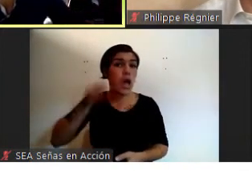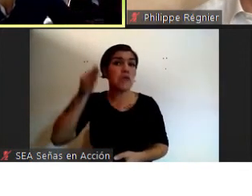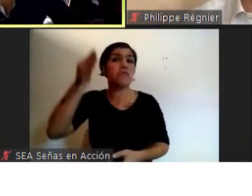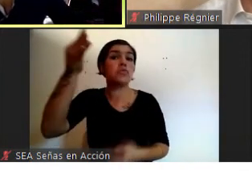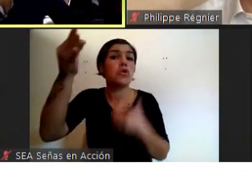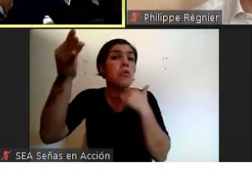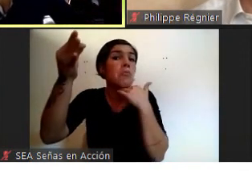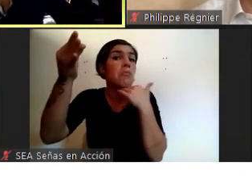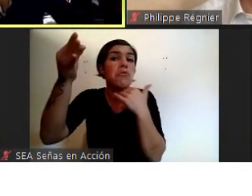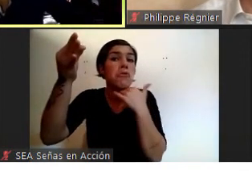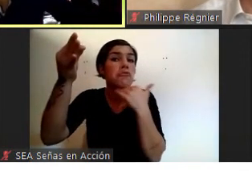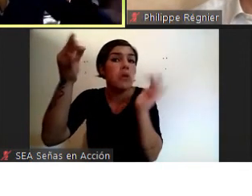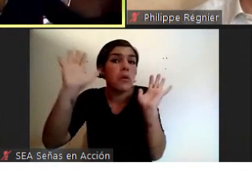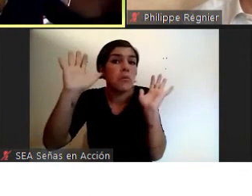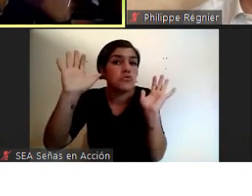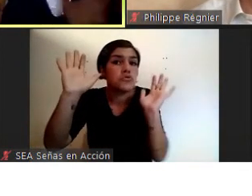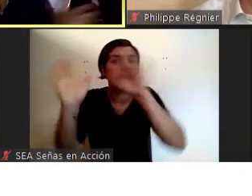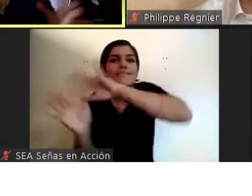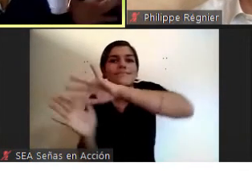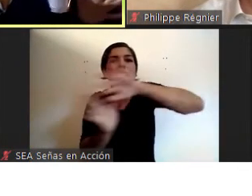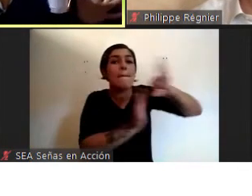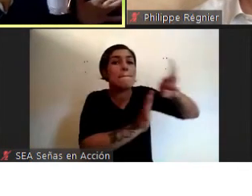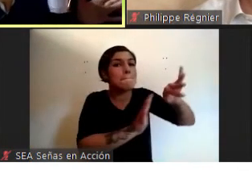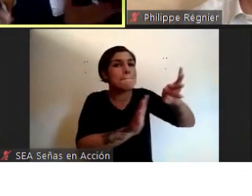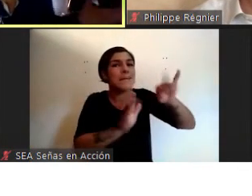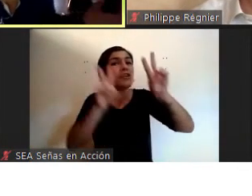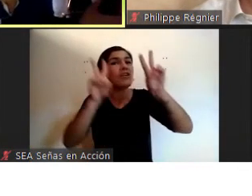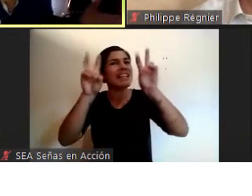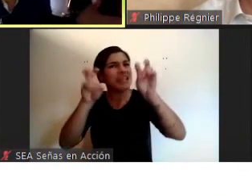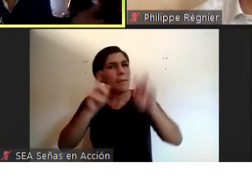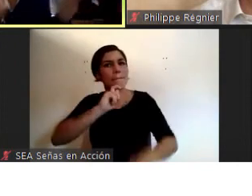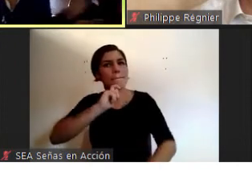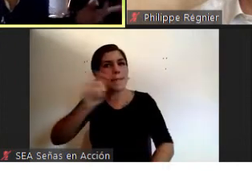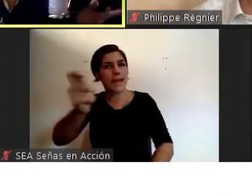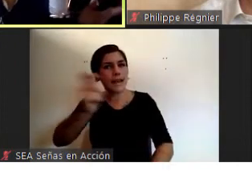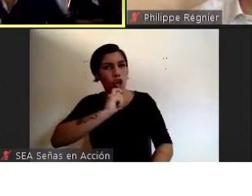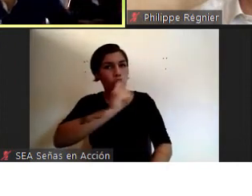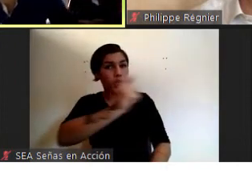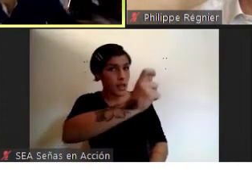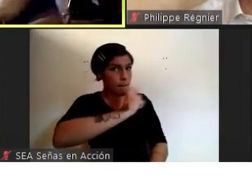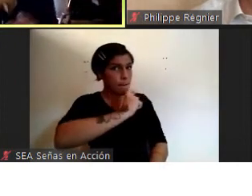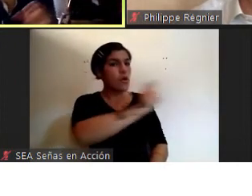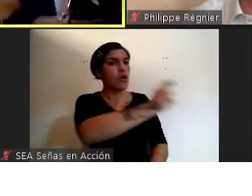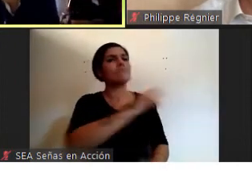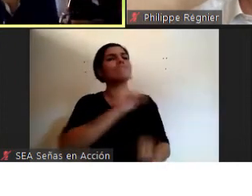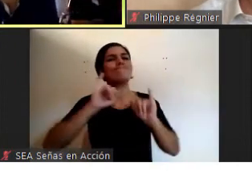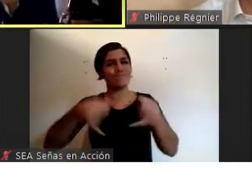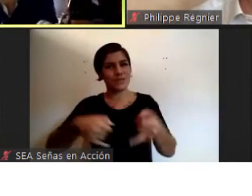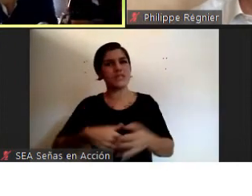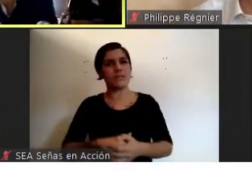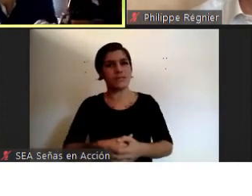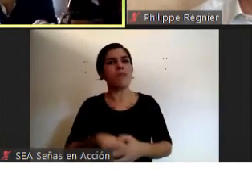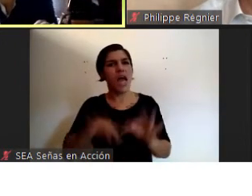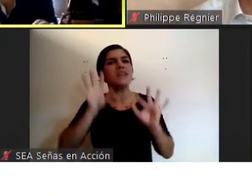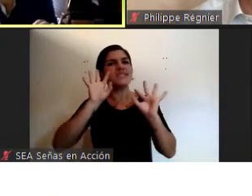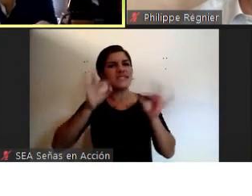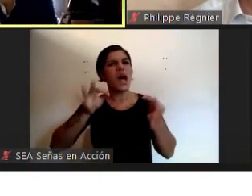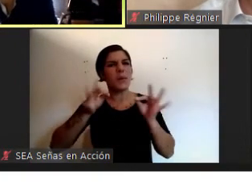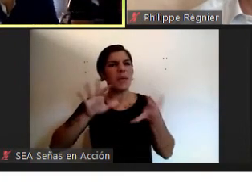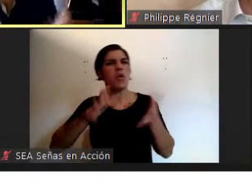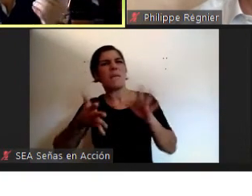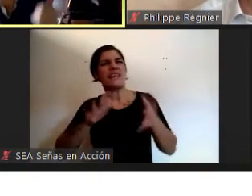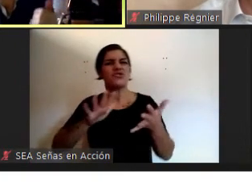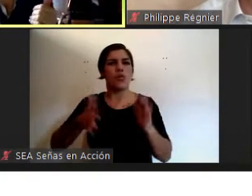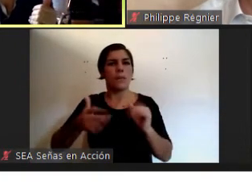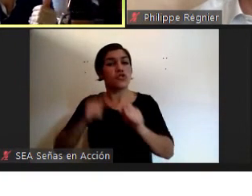us, the media, we do know what kind of journalism we are going to. Let's refresh our memory.